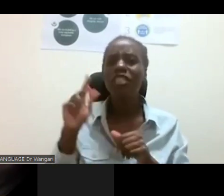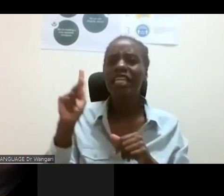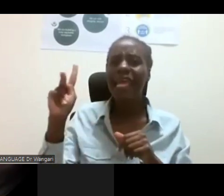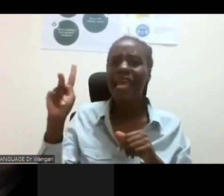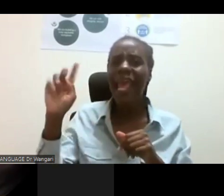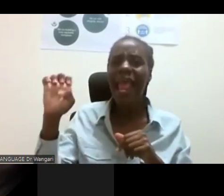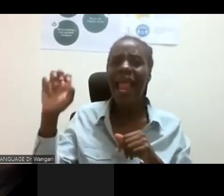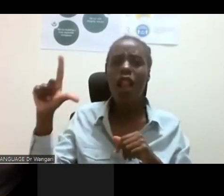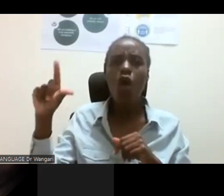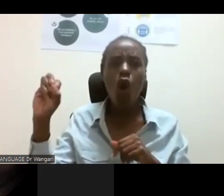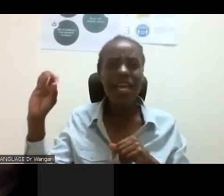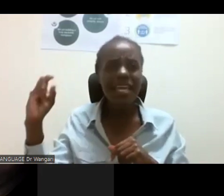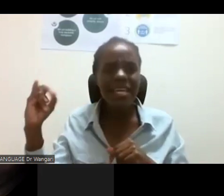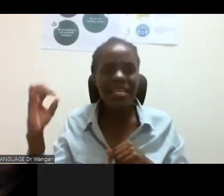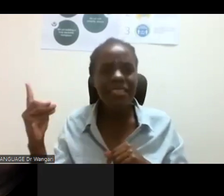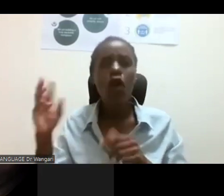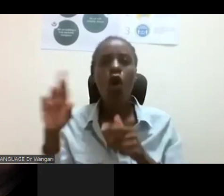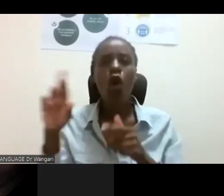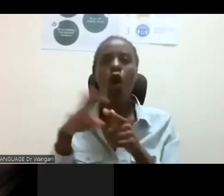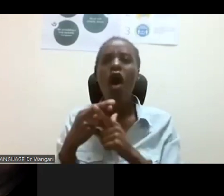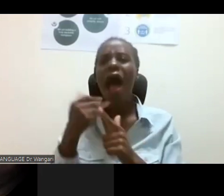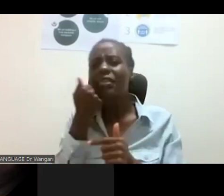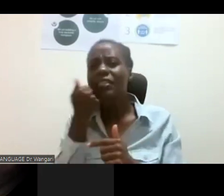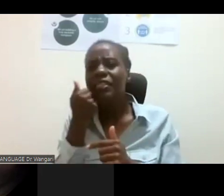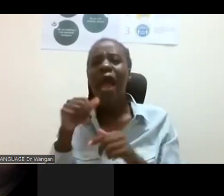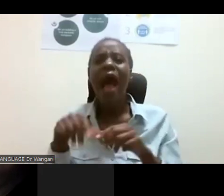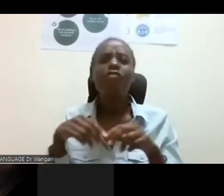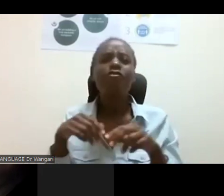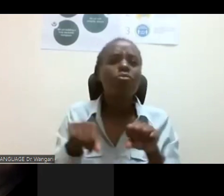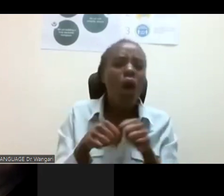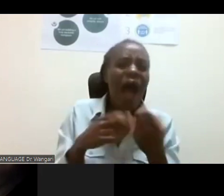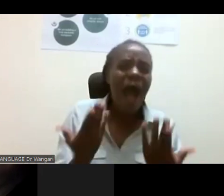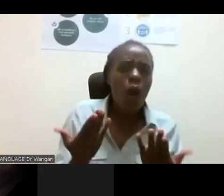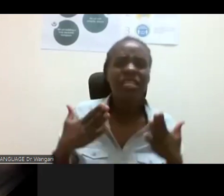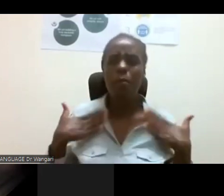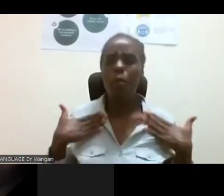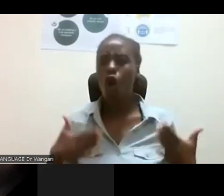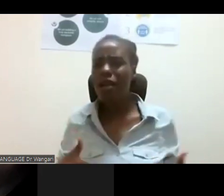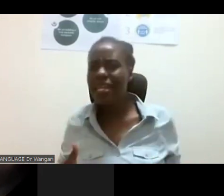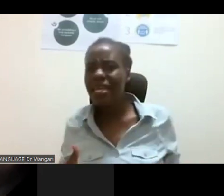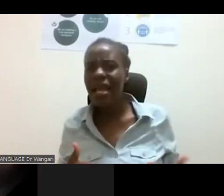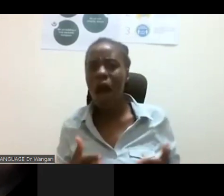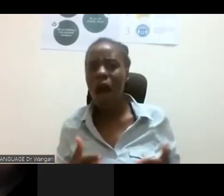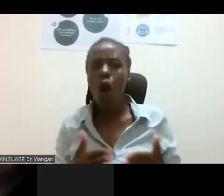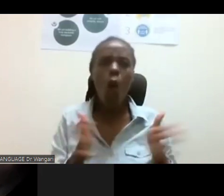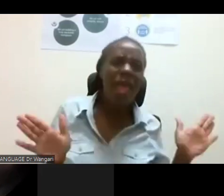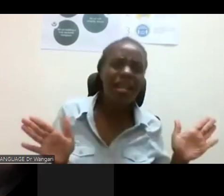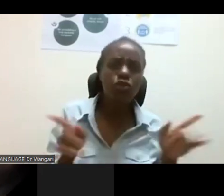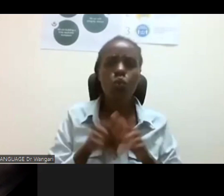make them hesitate to display their bodies to the clinician.